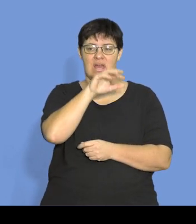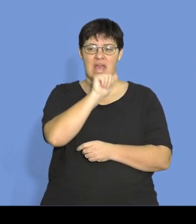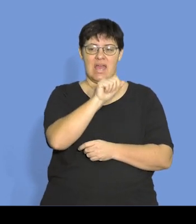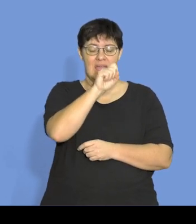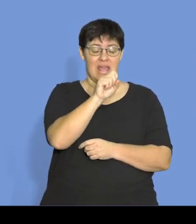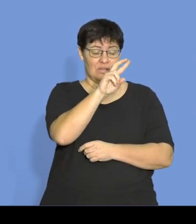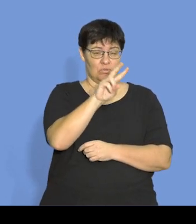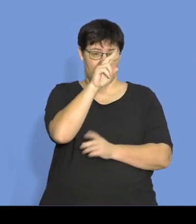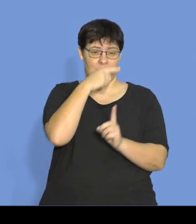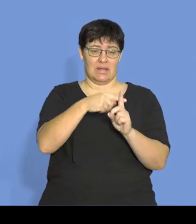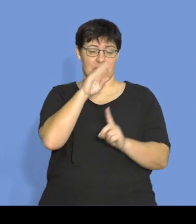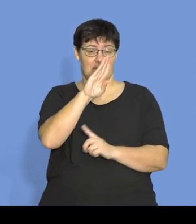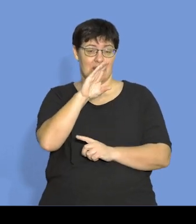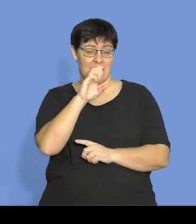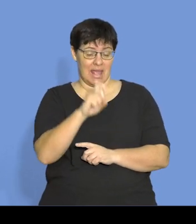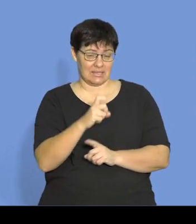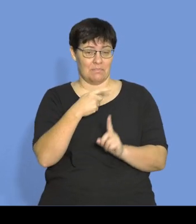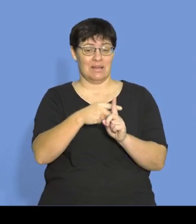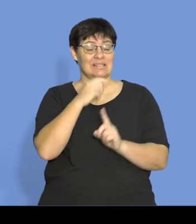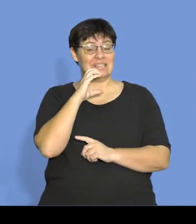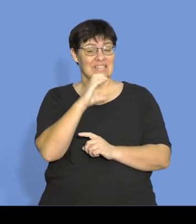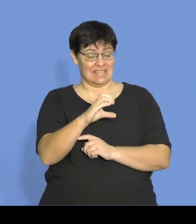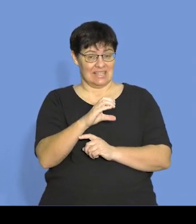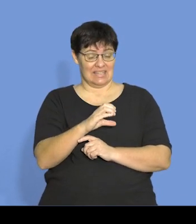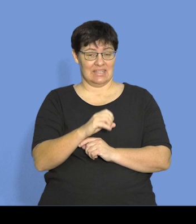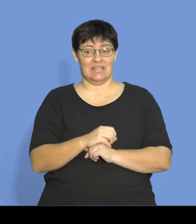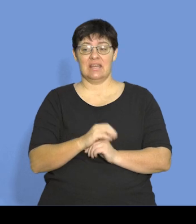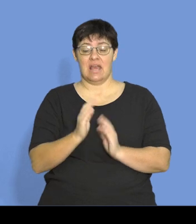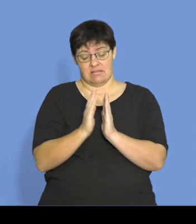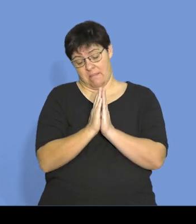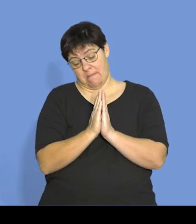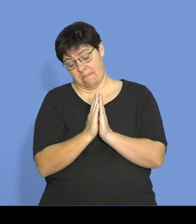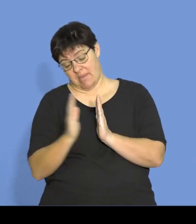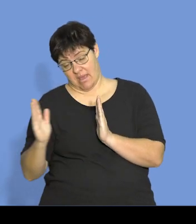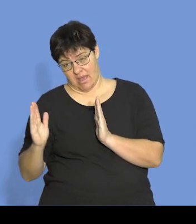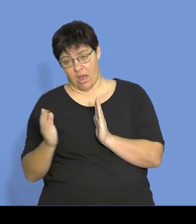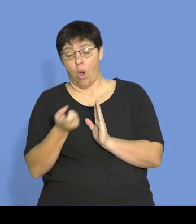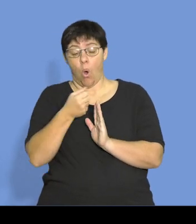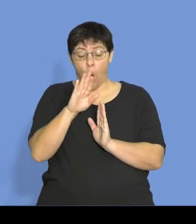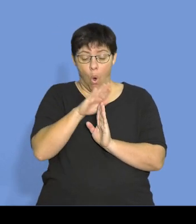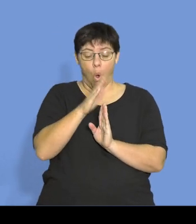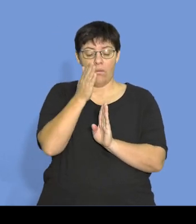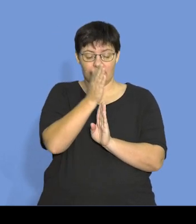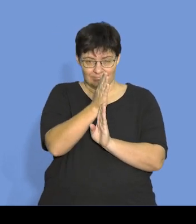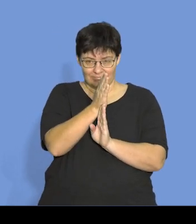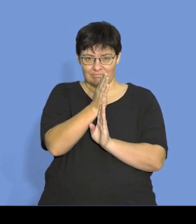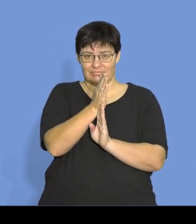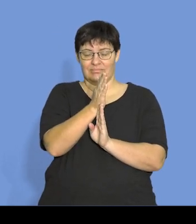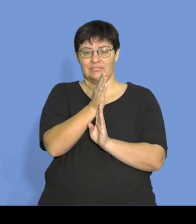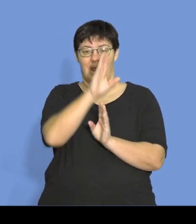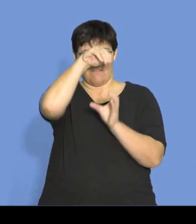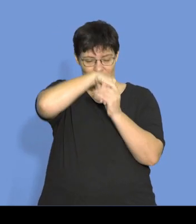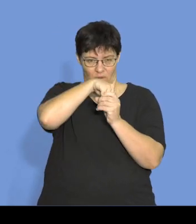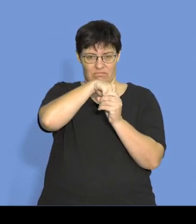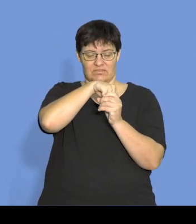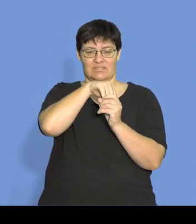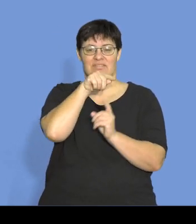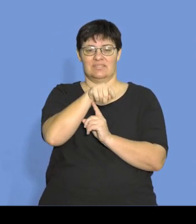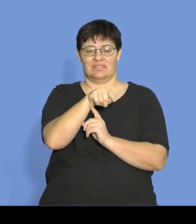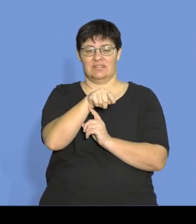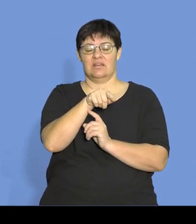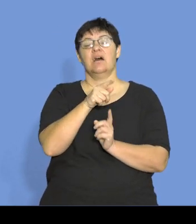plus bx plus c is greater than or equal to 0. You don't